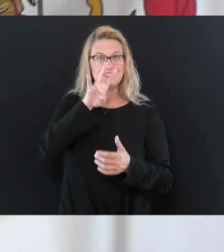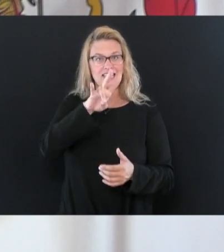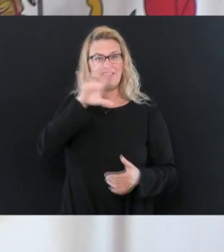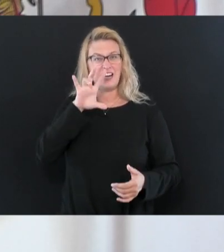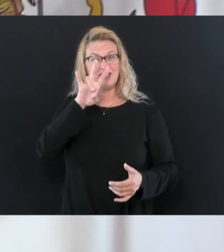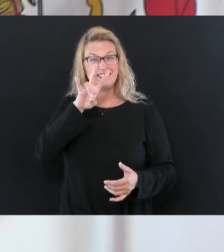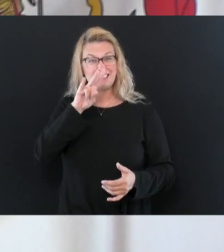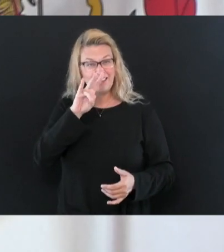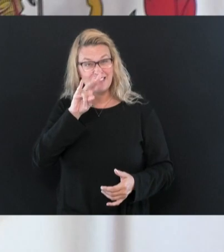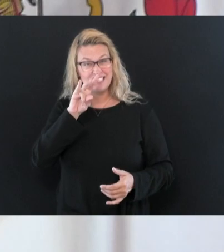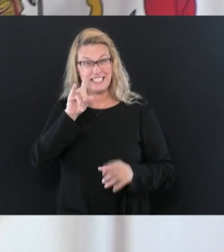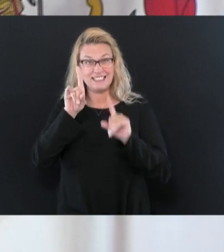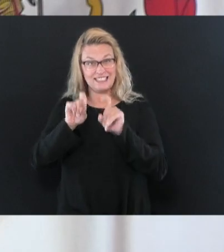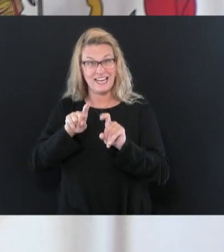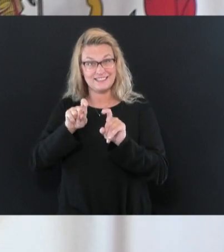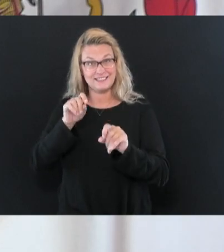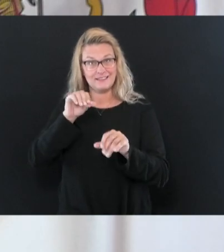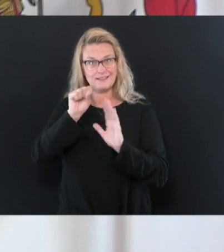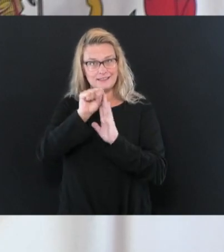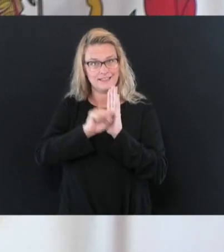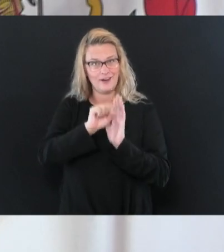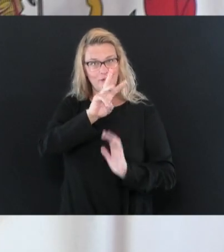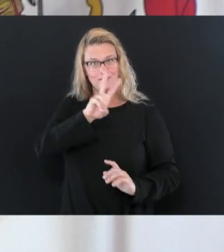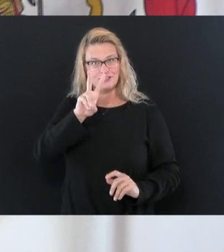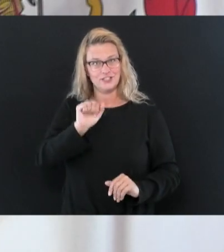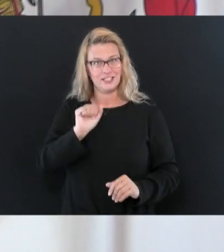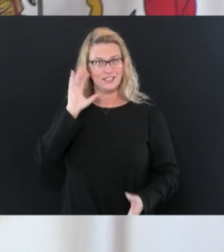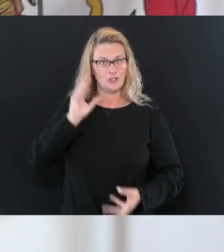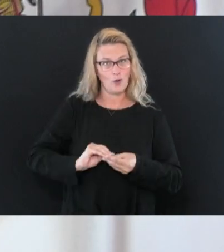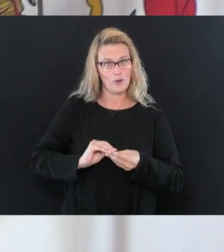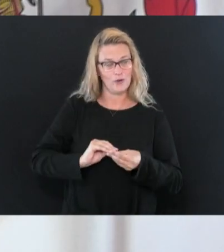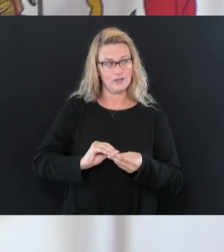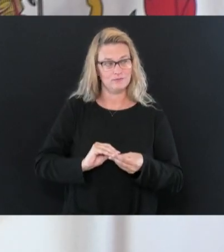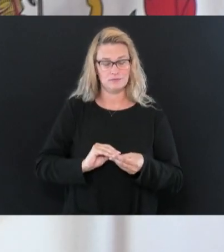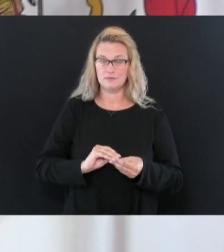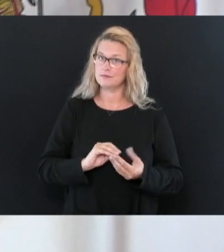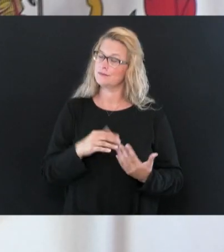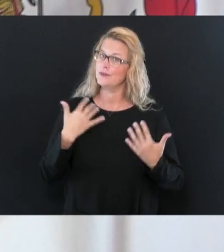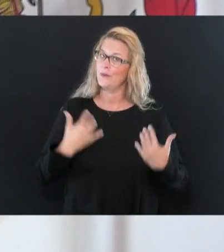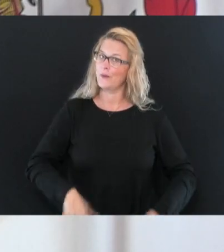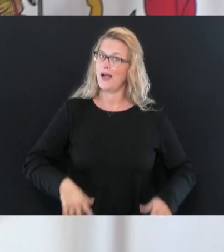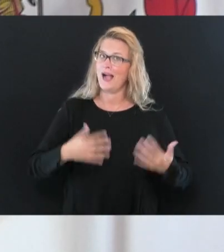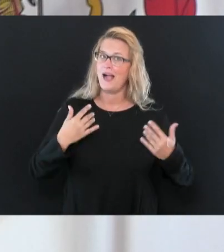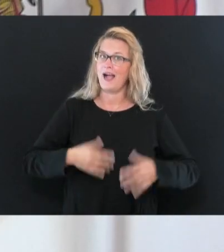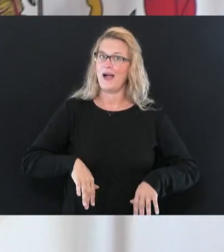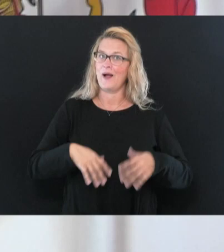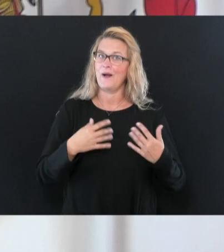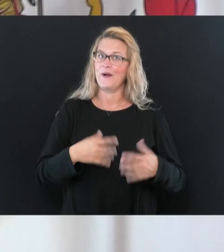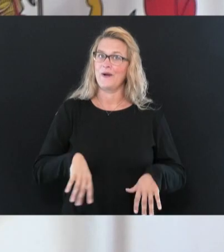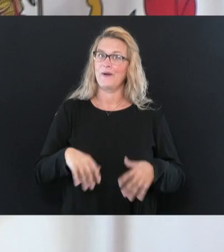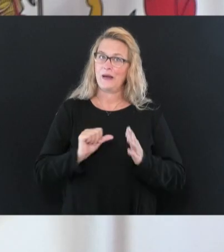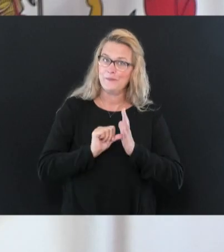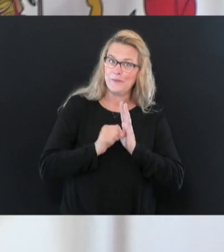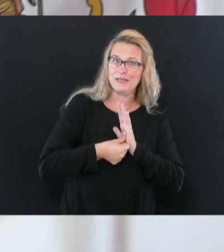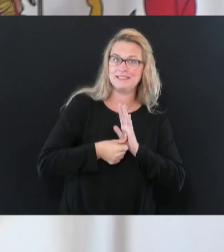666,717 tests in the state of West Virginia. It's unbelievable, unflat